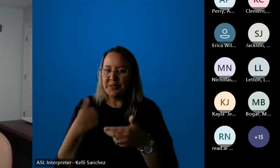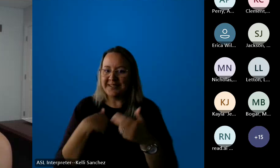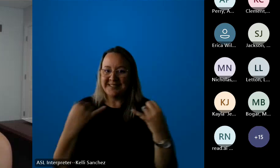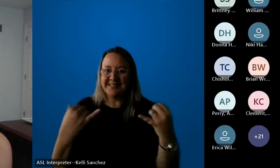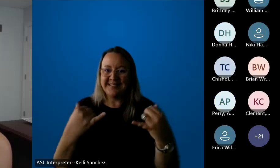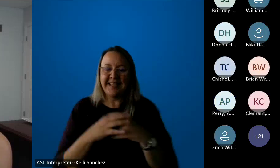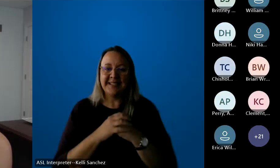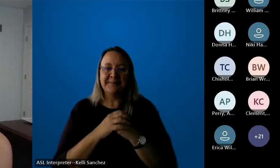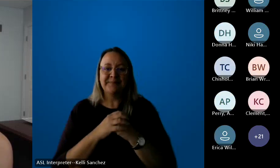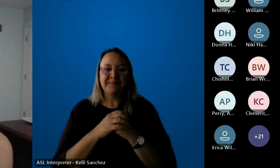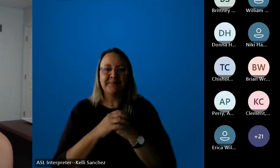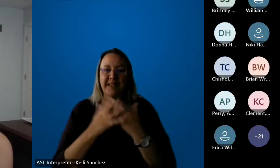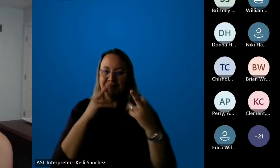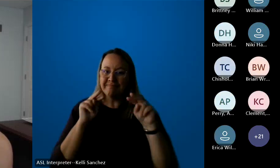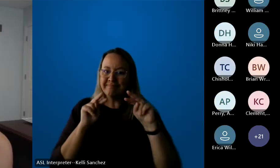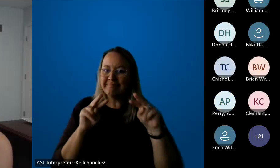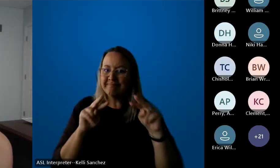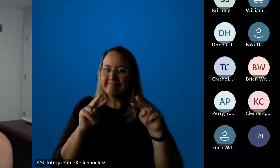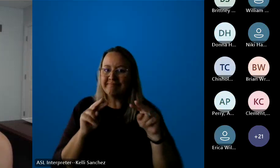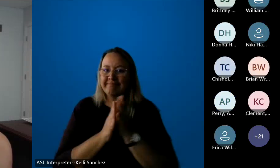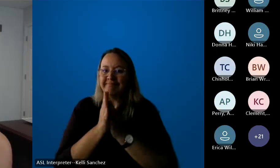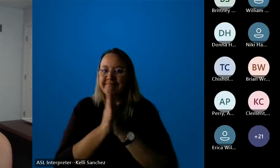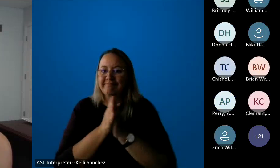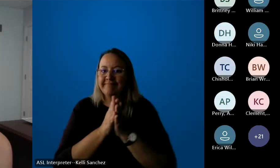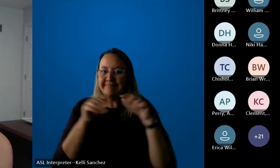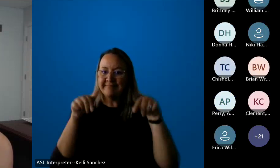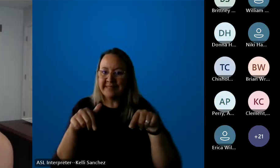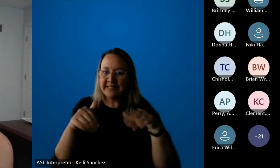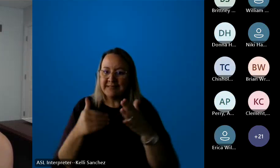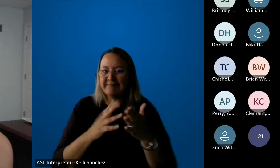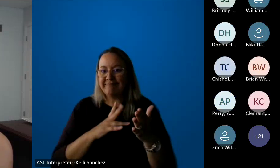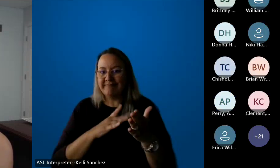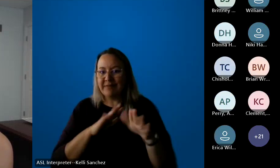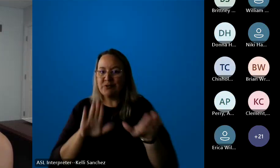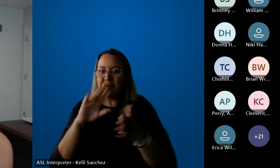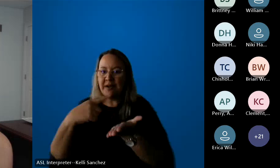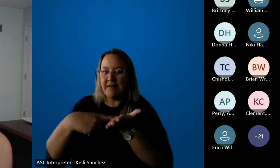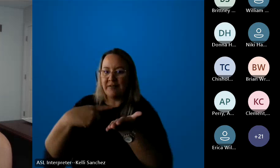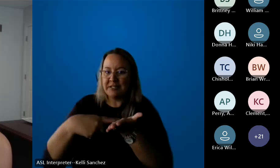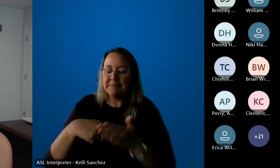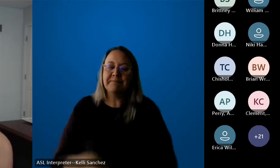today. I look forward to this what I think is a great conversation.